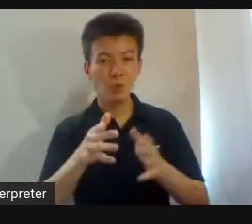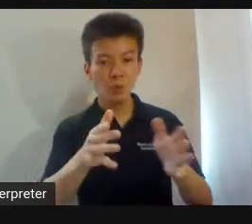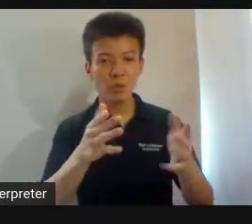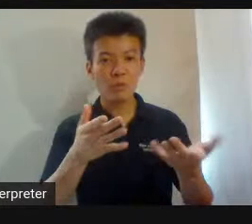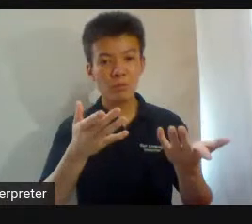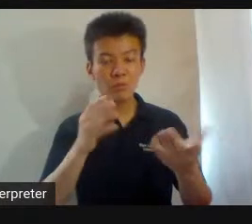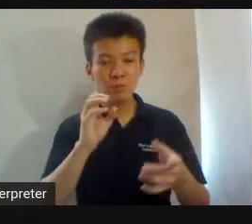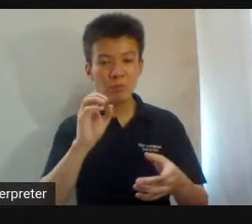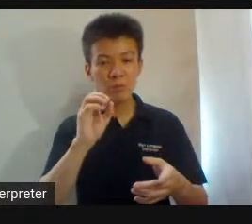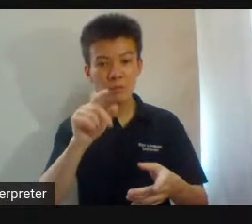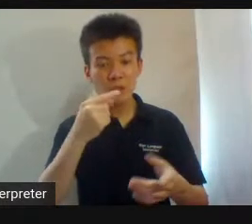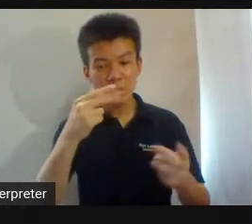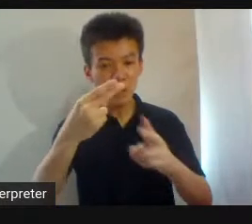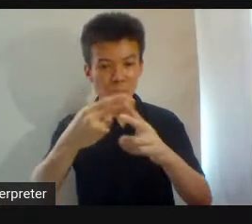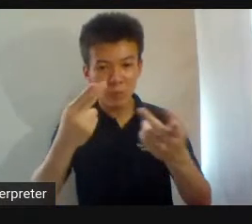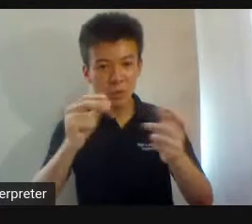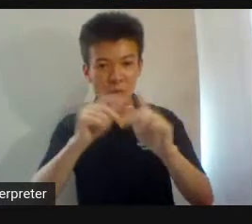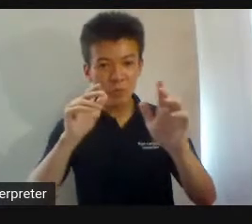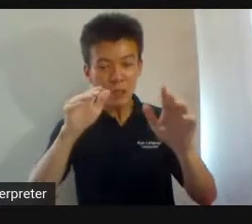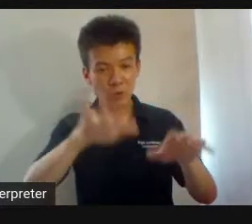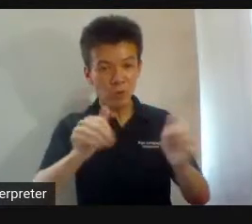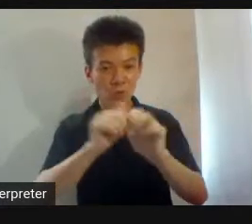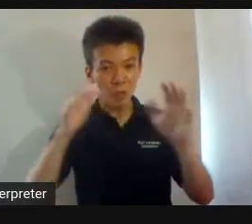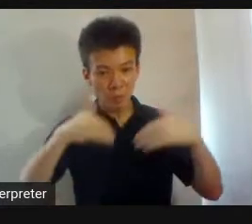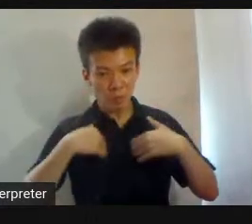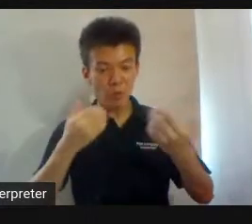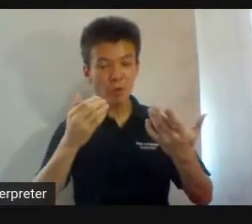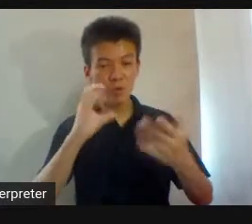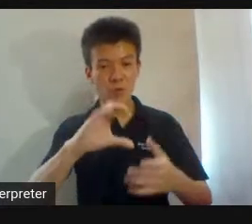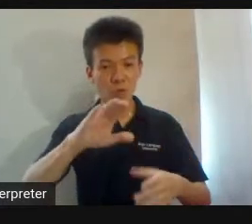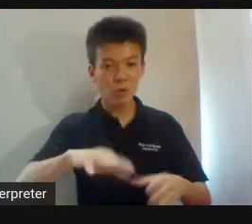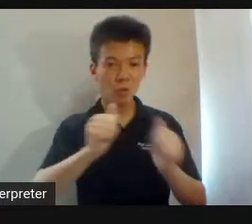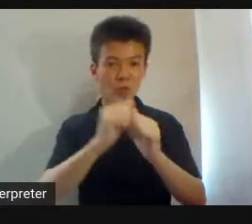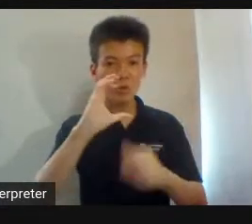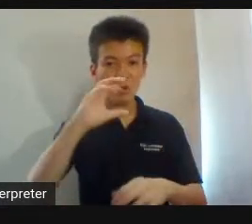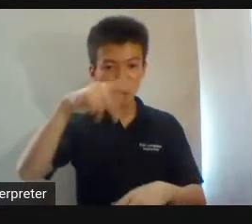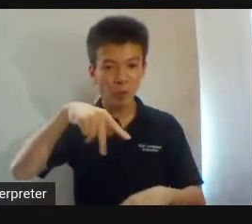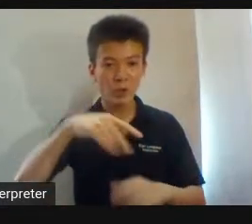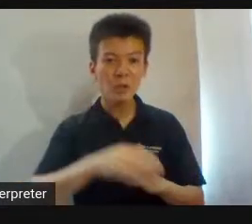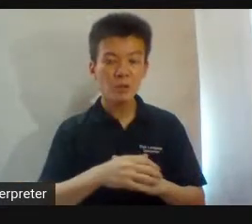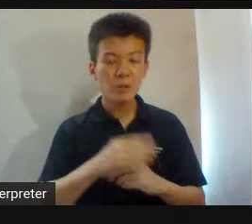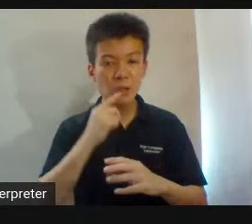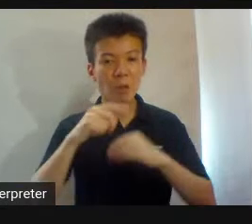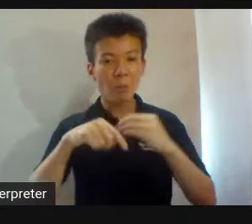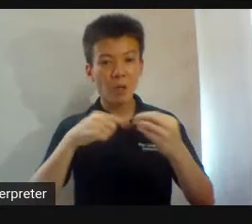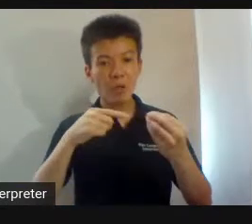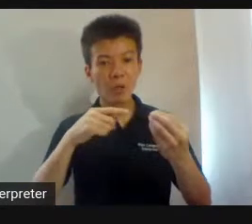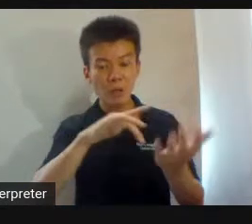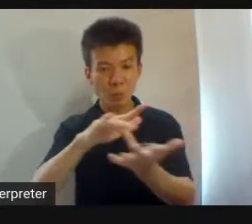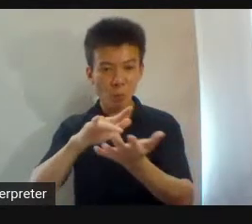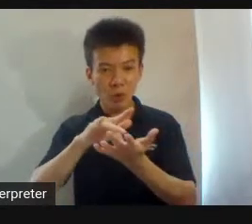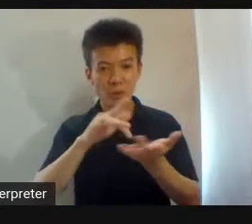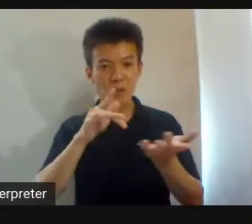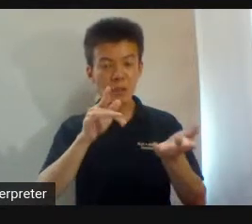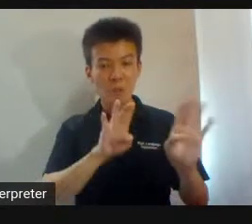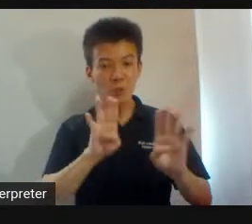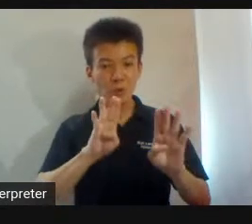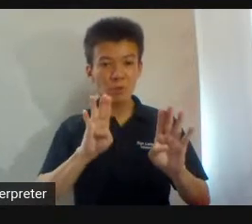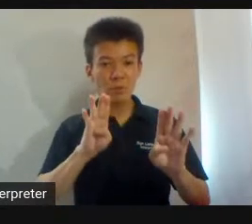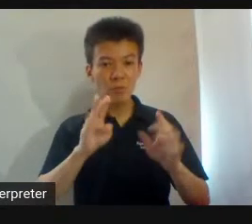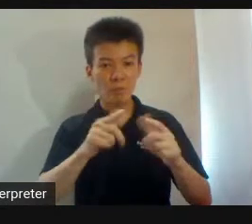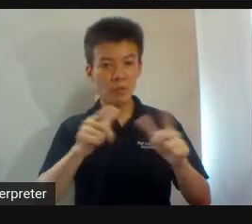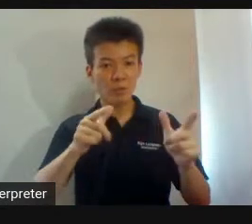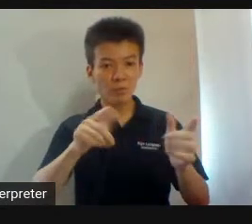address a child with autism or a child with cerebral palsy. I guess sometimes it's also about modeling behavior. So language